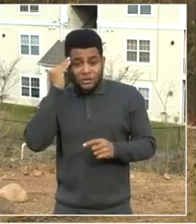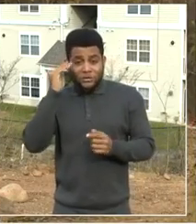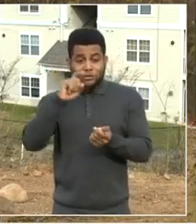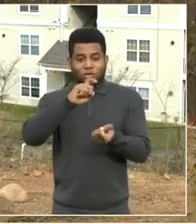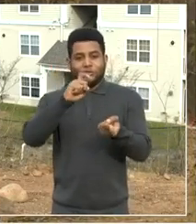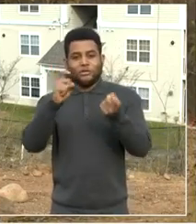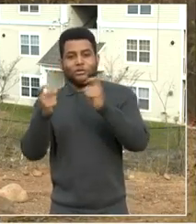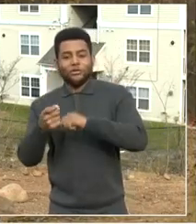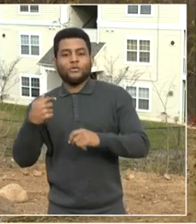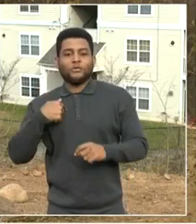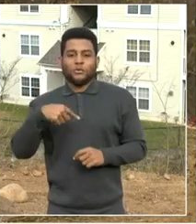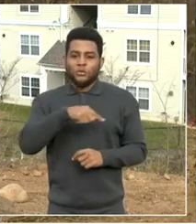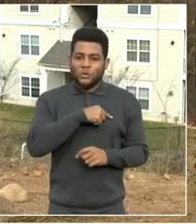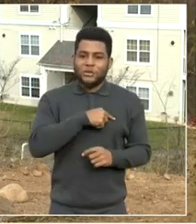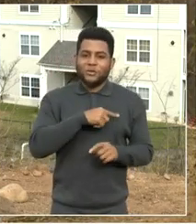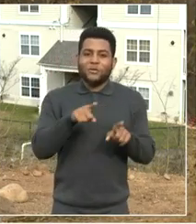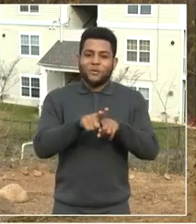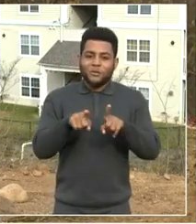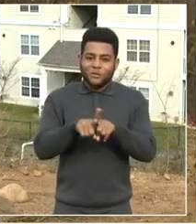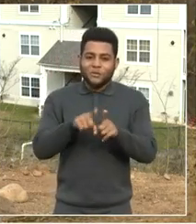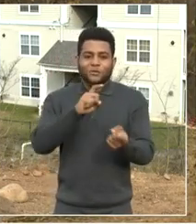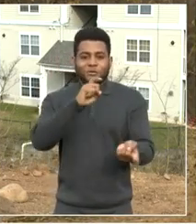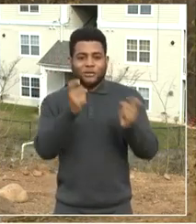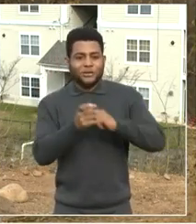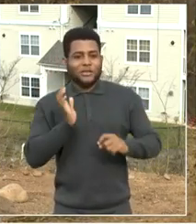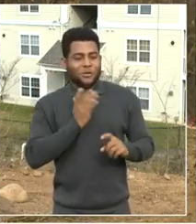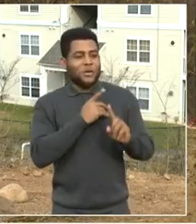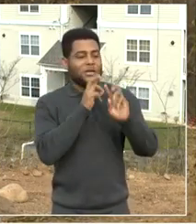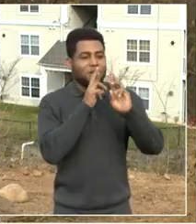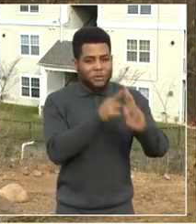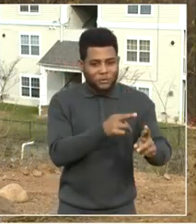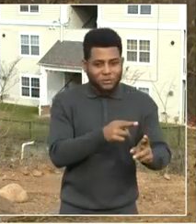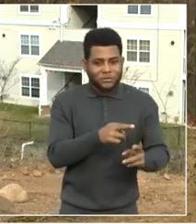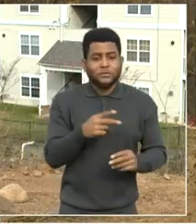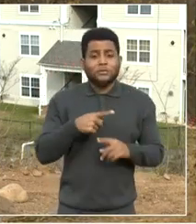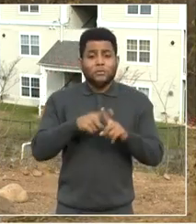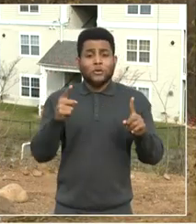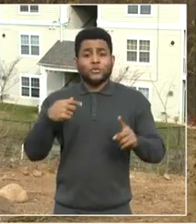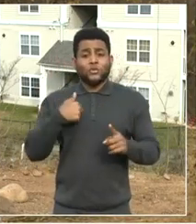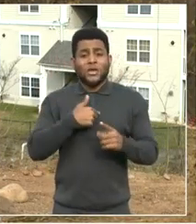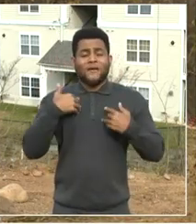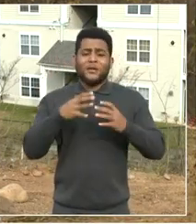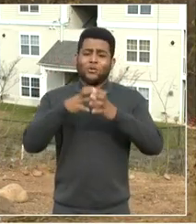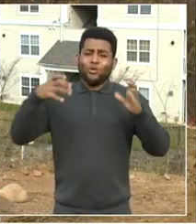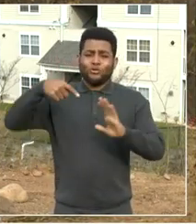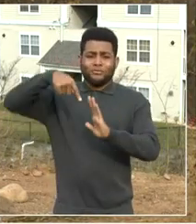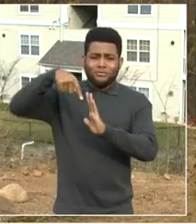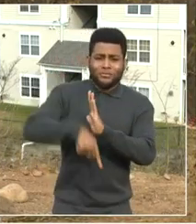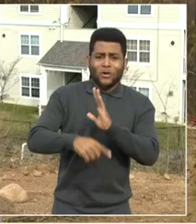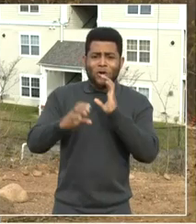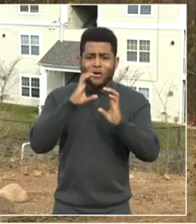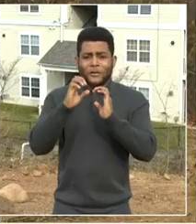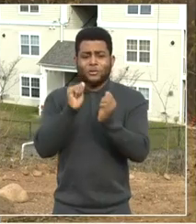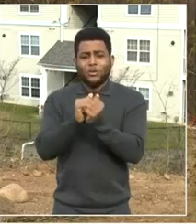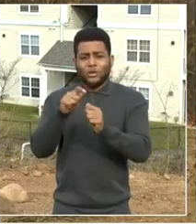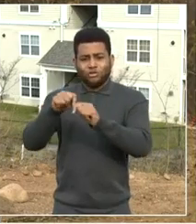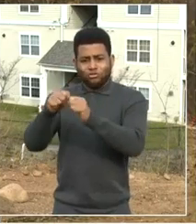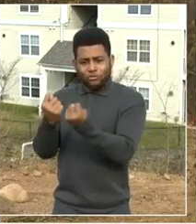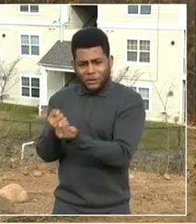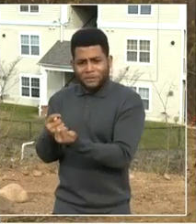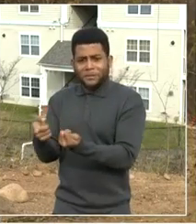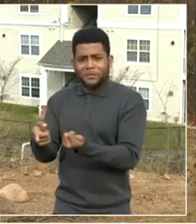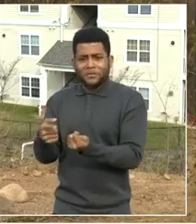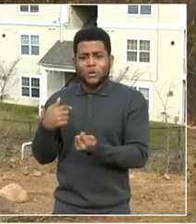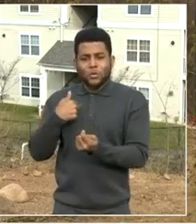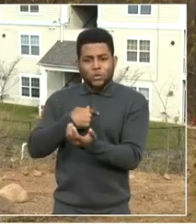I will be having very in-depth conversations with my team today to see if we need to make any changes